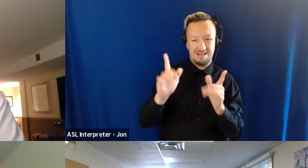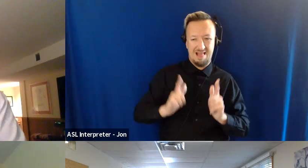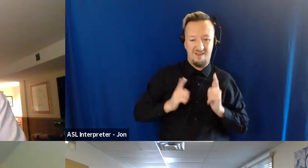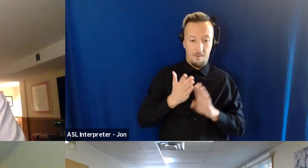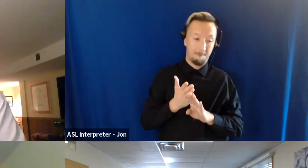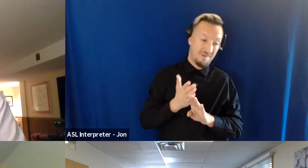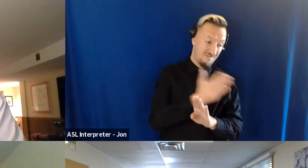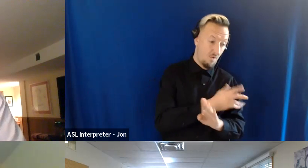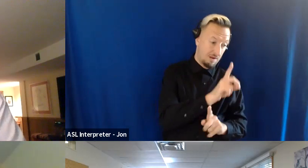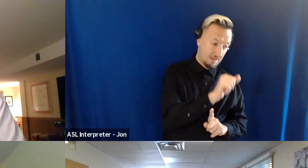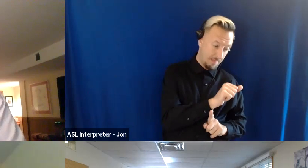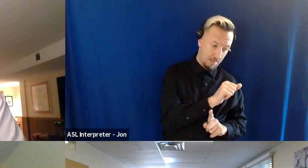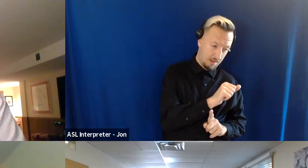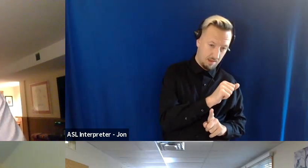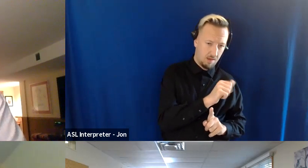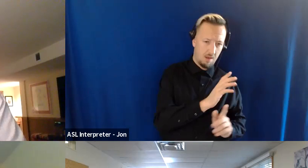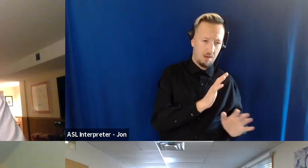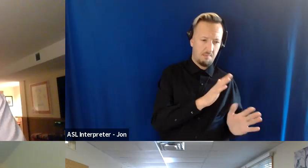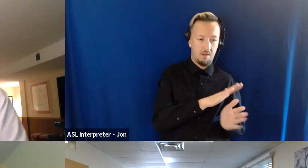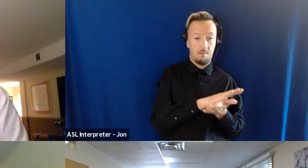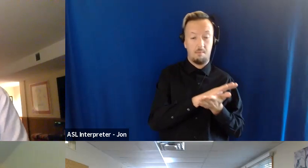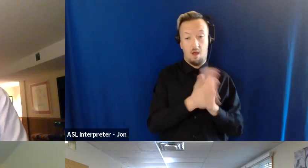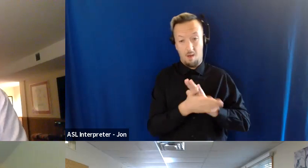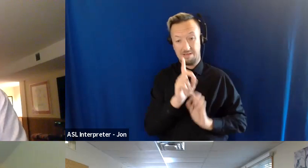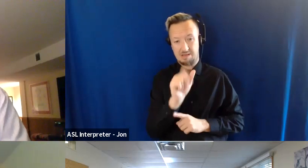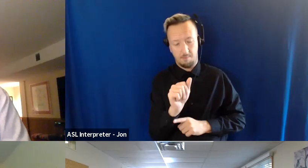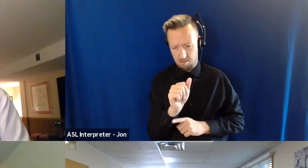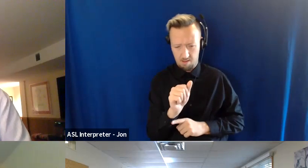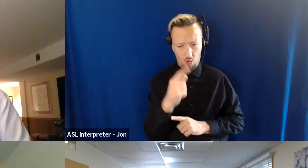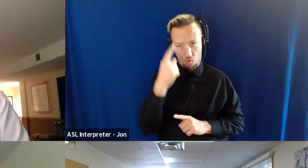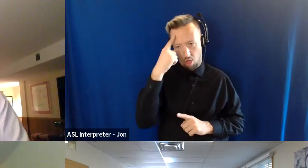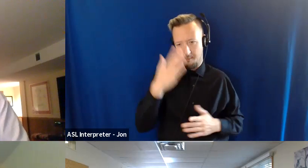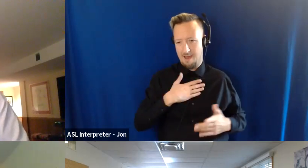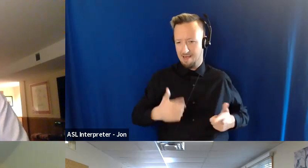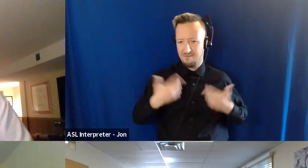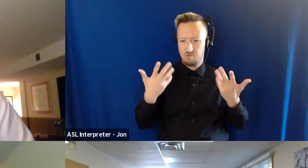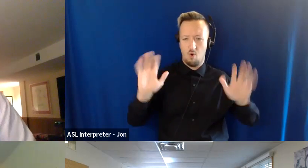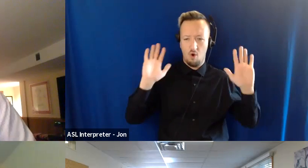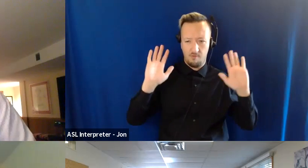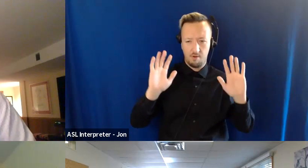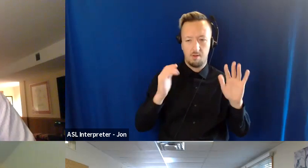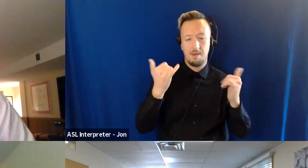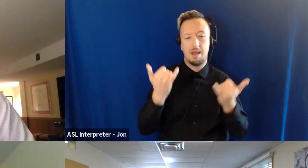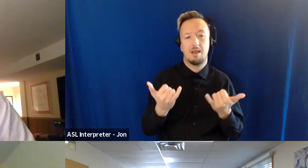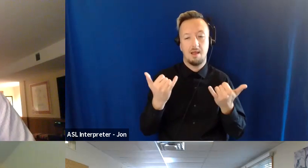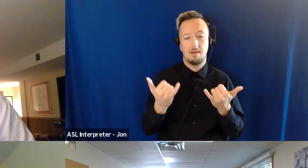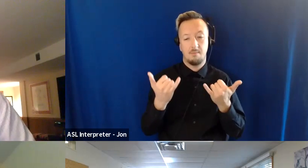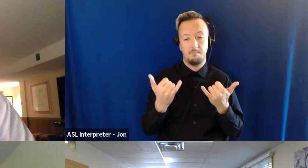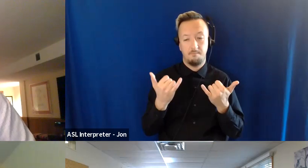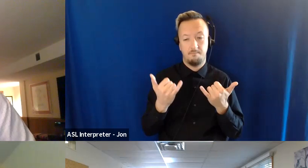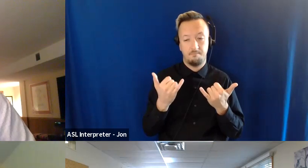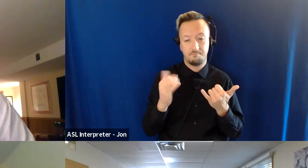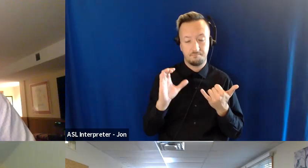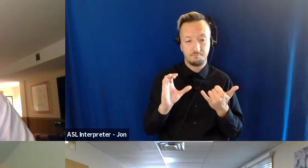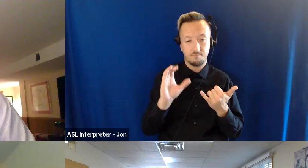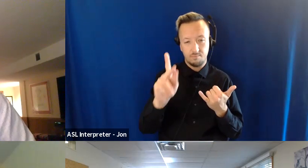the world once he got his disability, but turned into one of the greatest advocates, was part of the group that led many of the